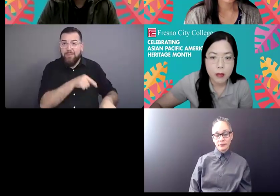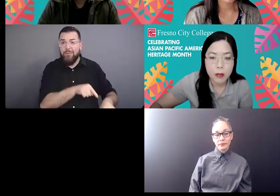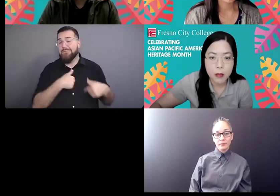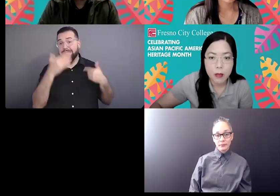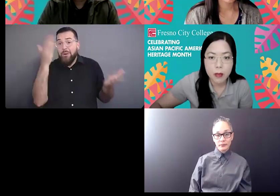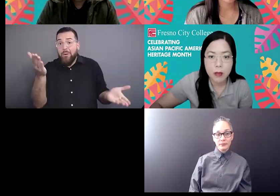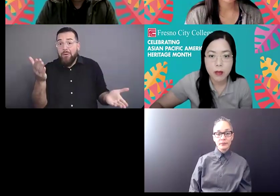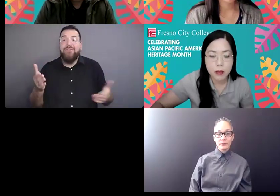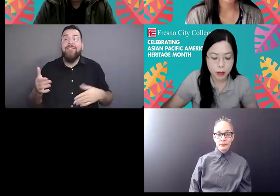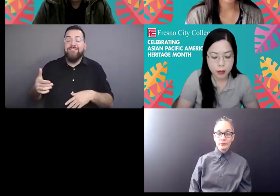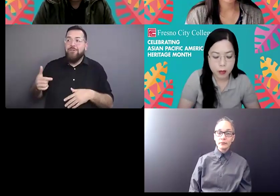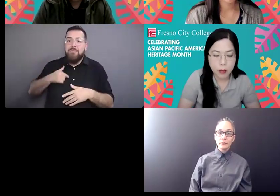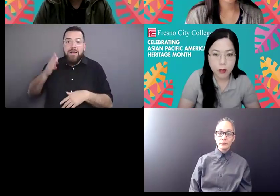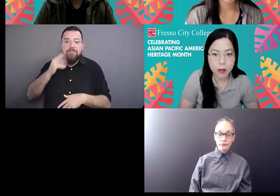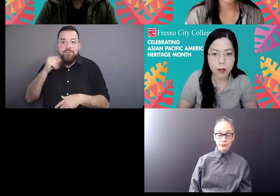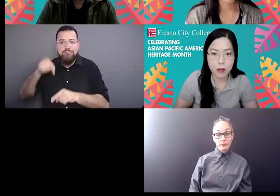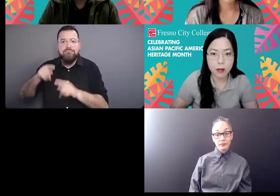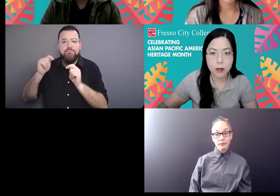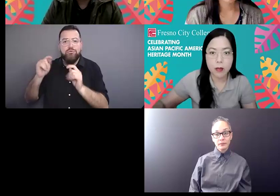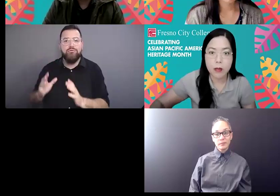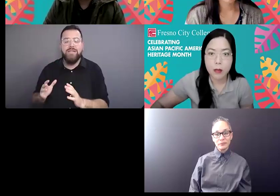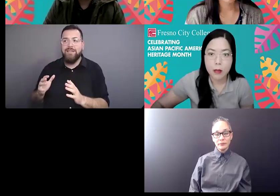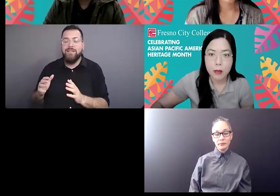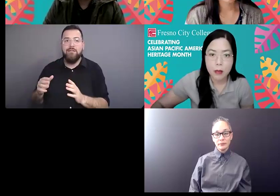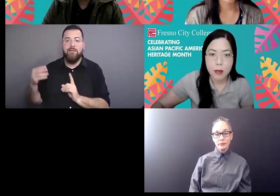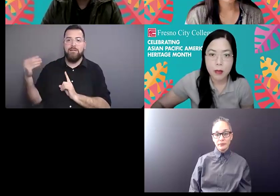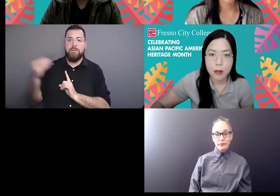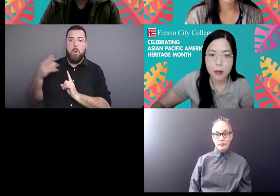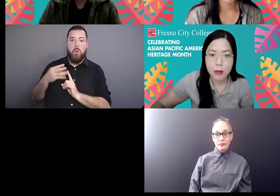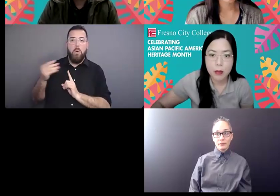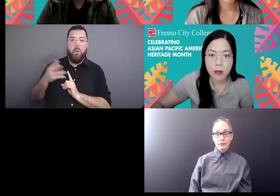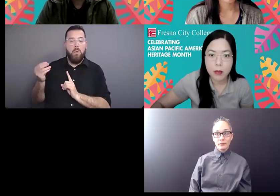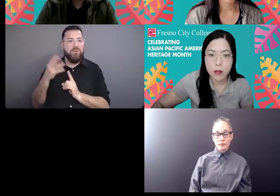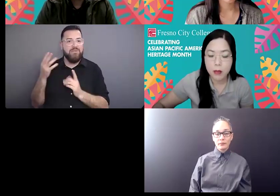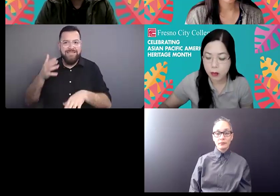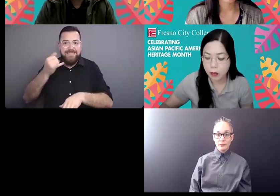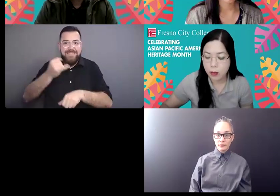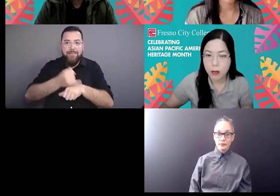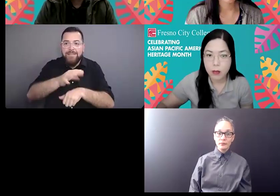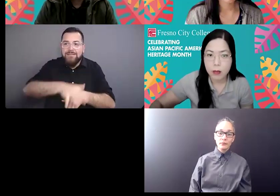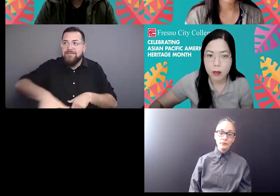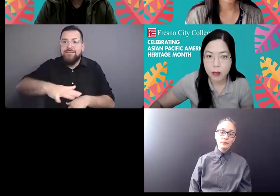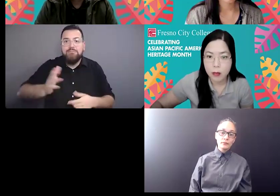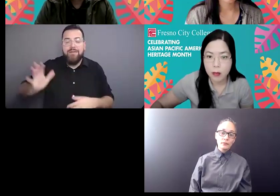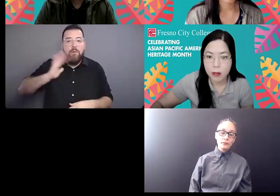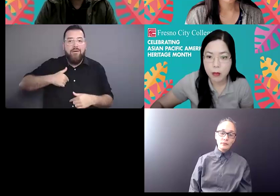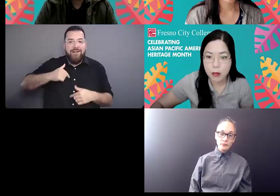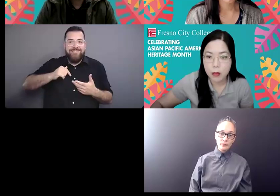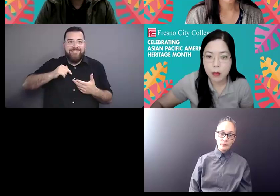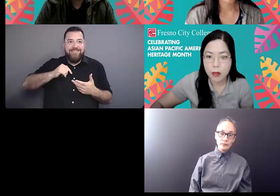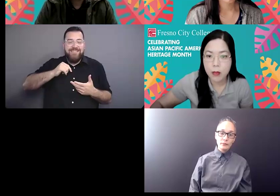job, I was exposed to the college campus environment in a way that I had not been before, even as a college student